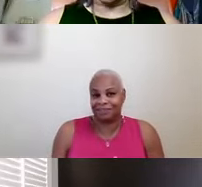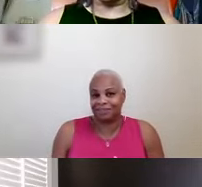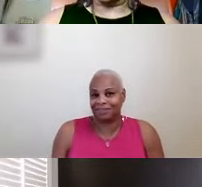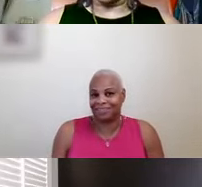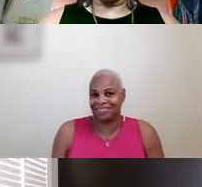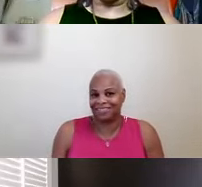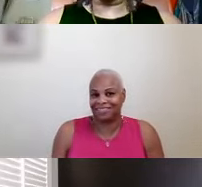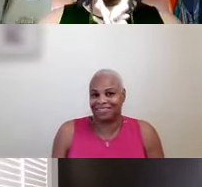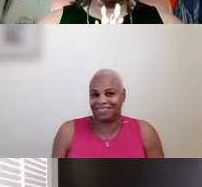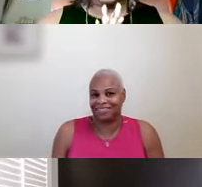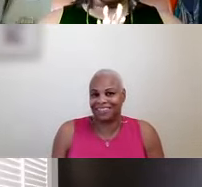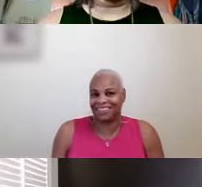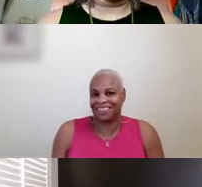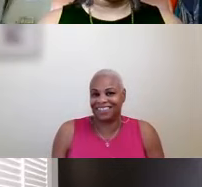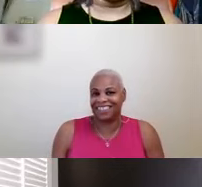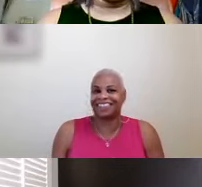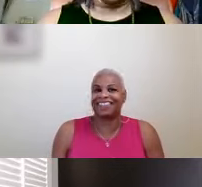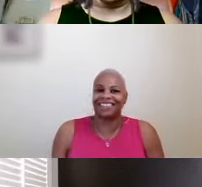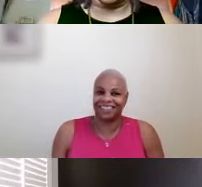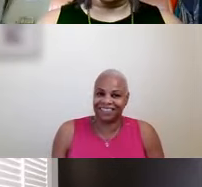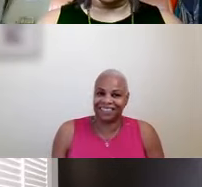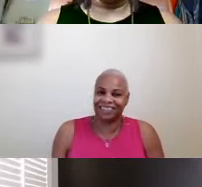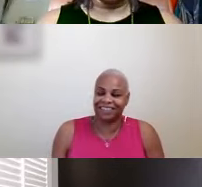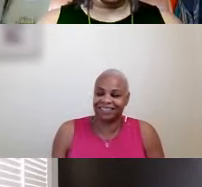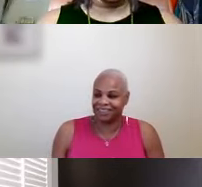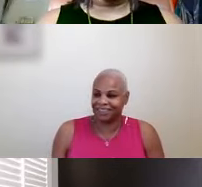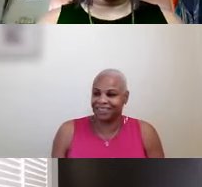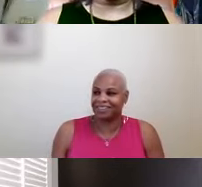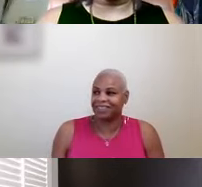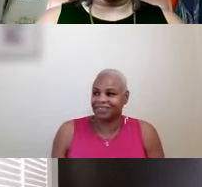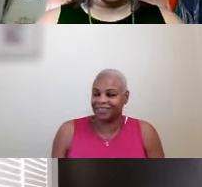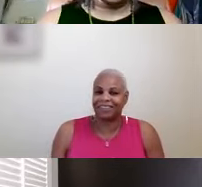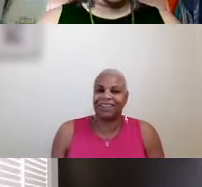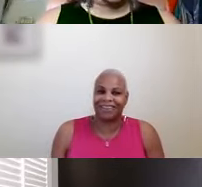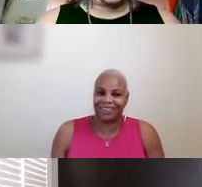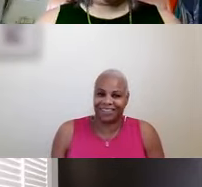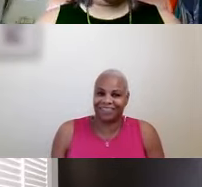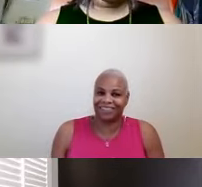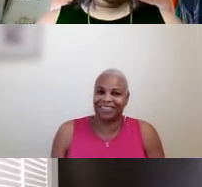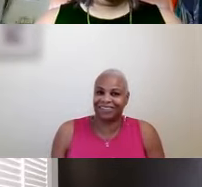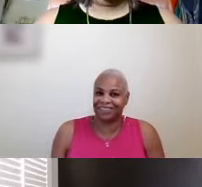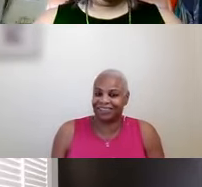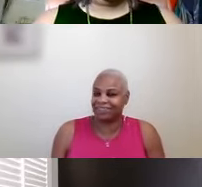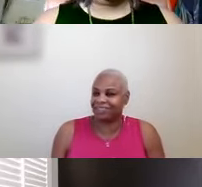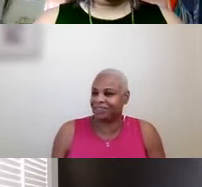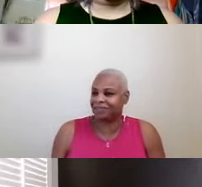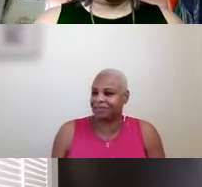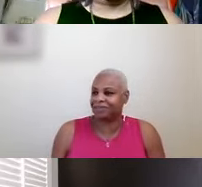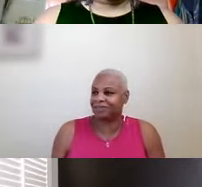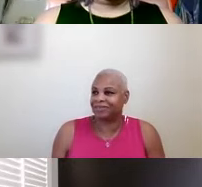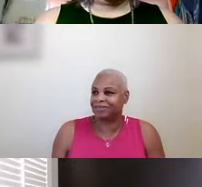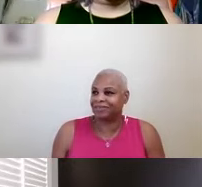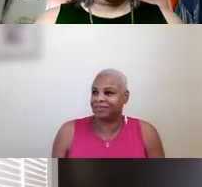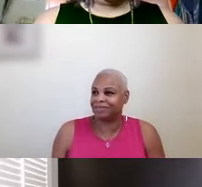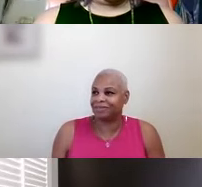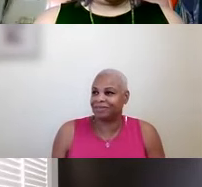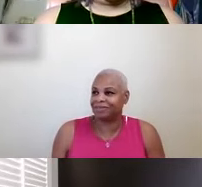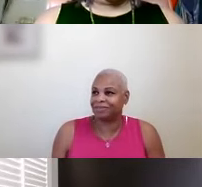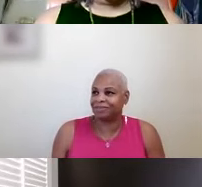this is actually the t-shirt everyone will be given, by the way. So again, please don't forget to sign in the chat. I think there's